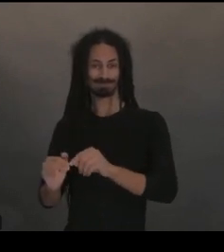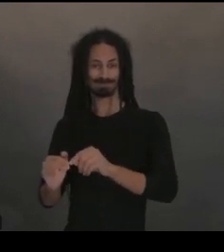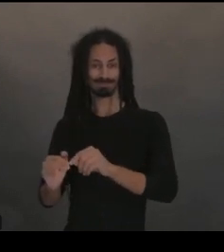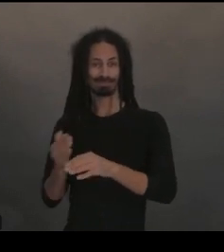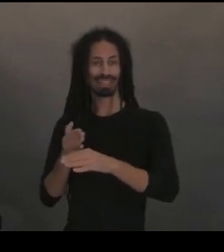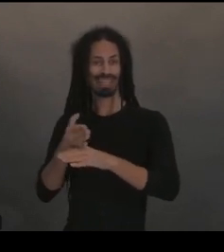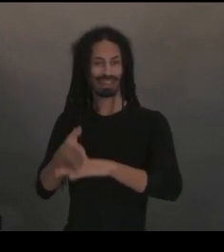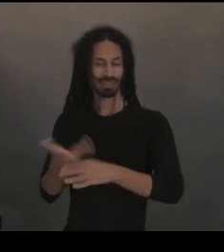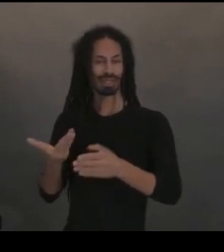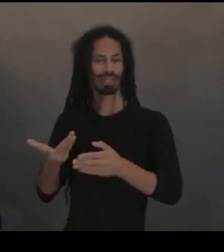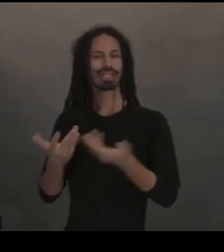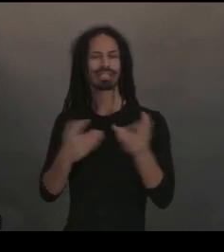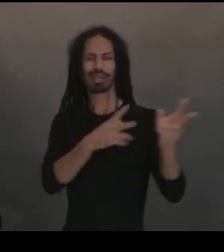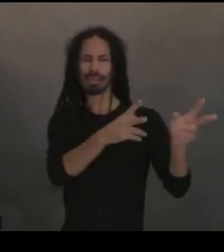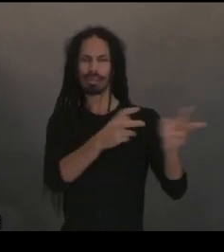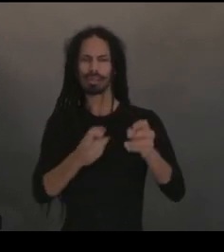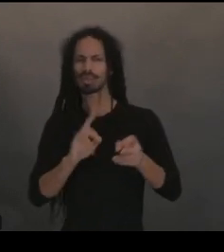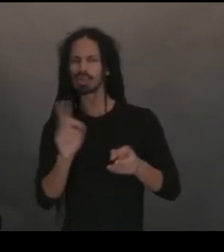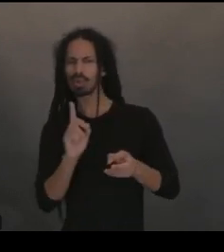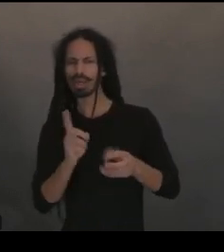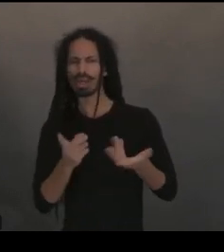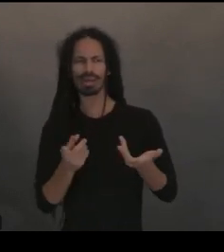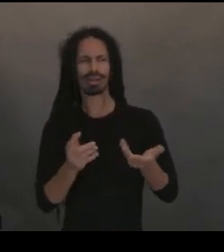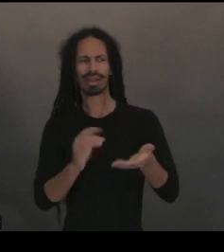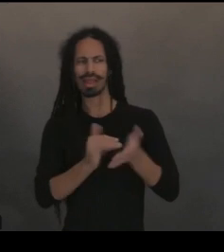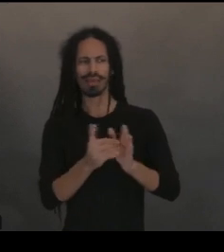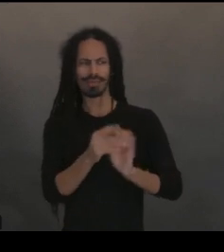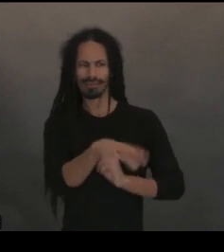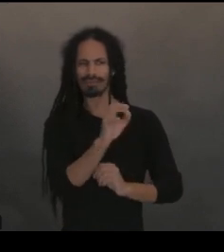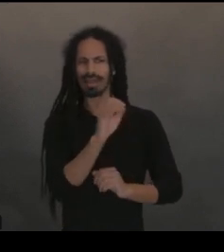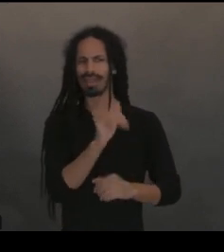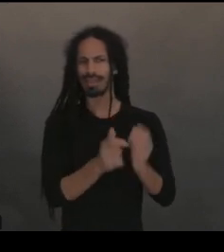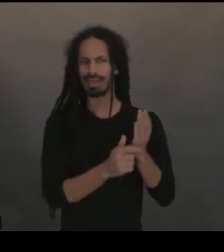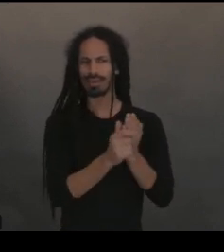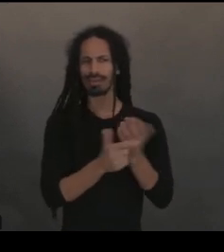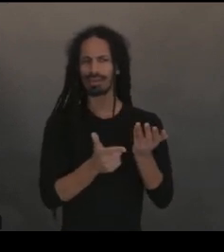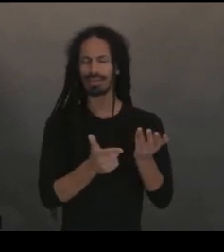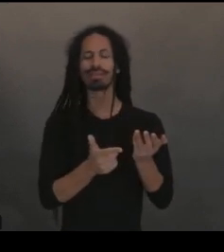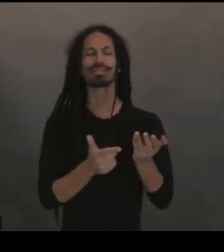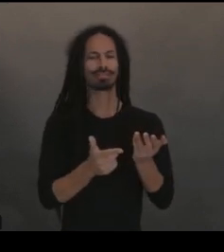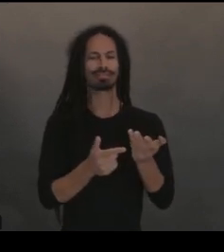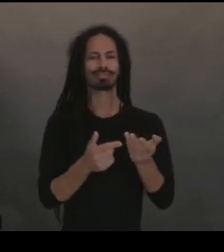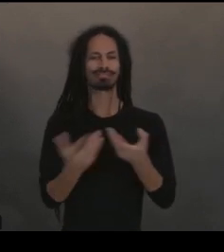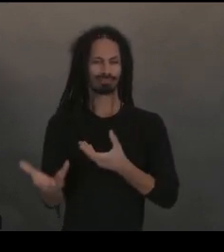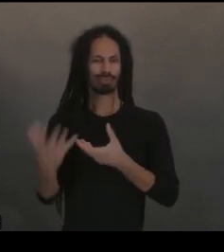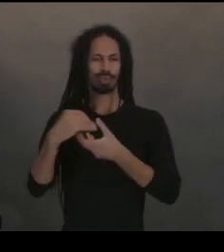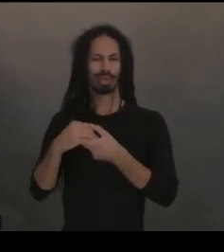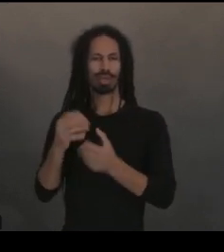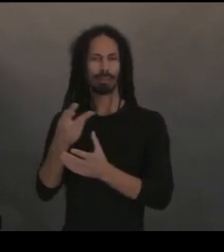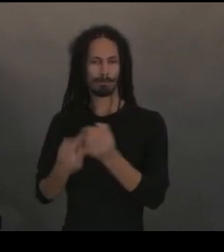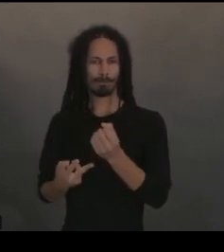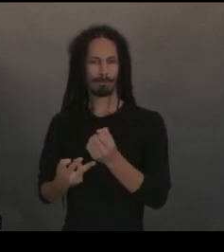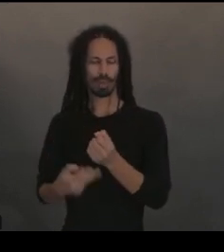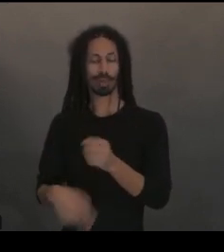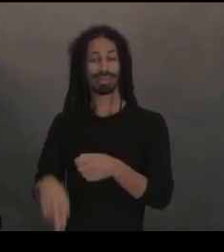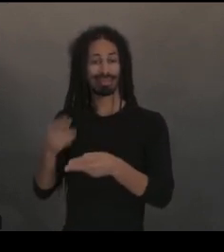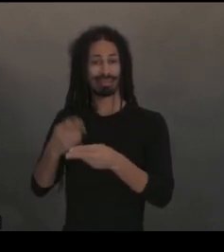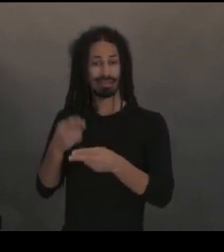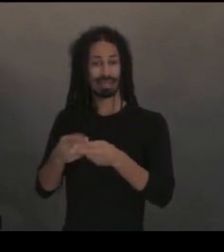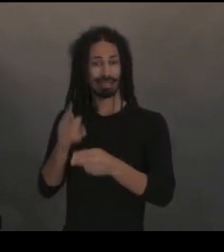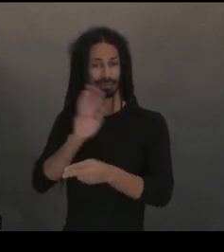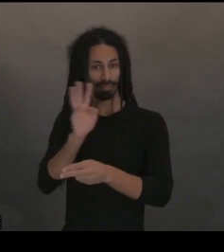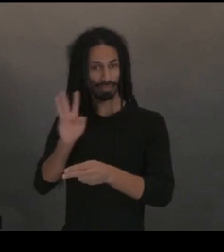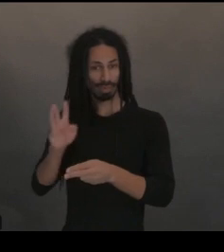So where can someone go to find this work? And we've included the website name, Edutopia, and